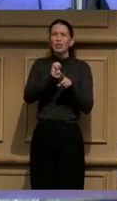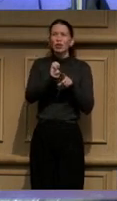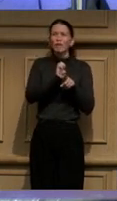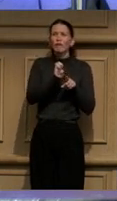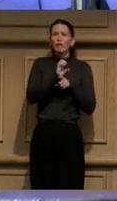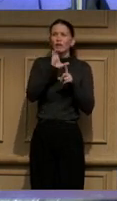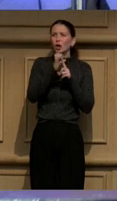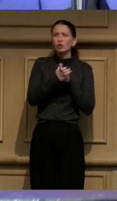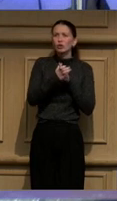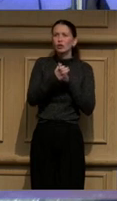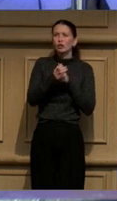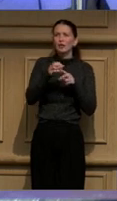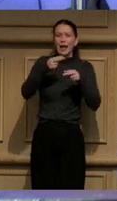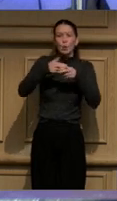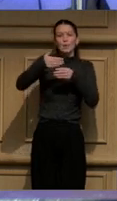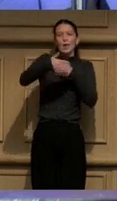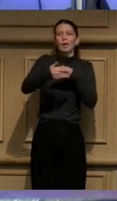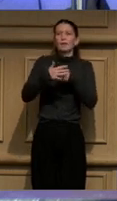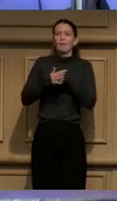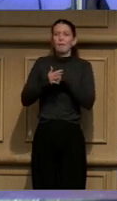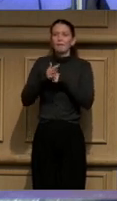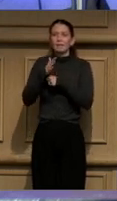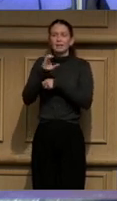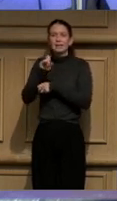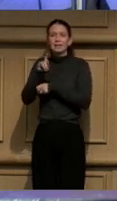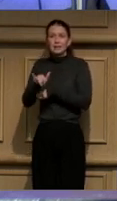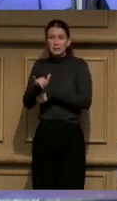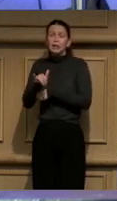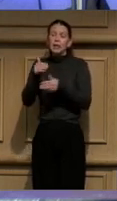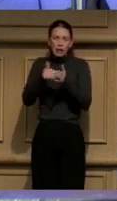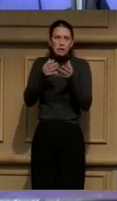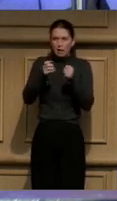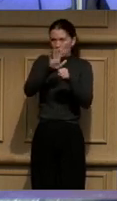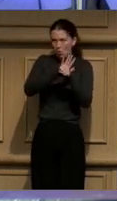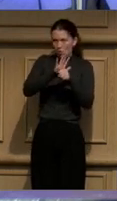There'll be music, but in terms of